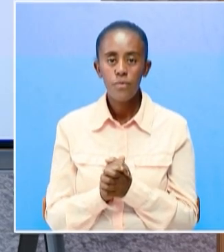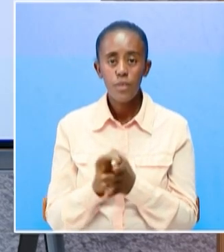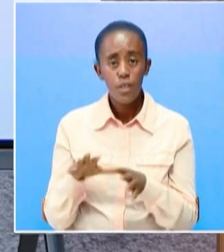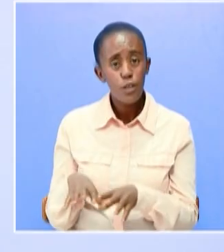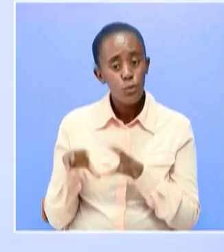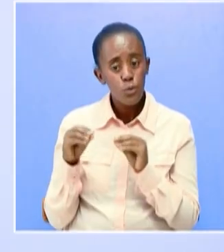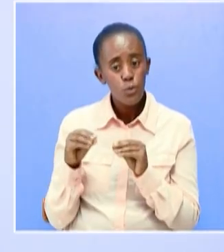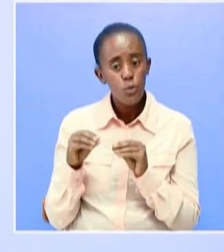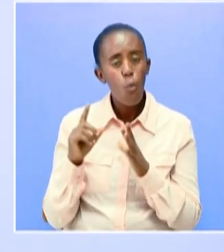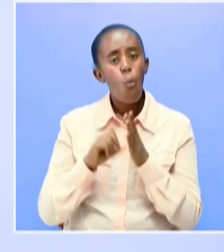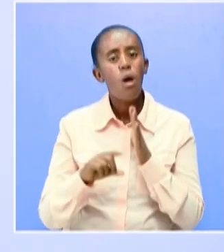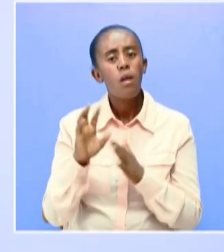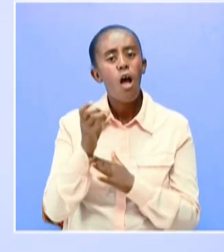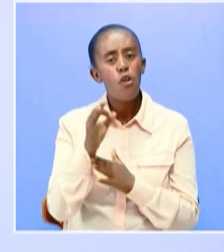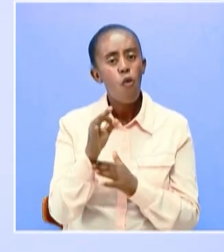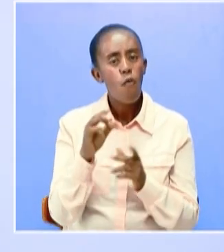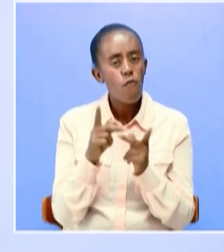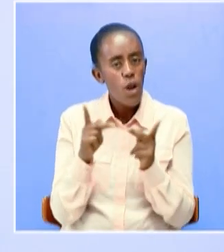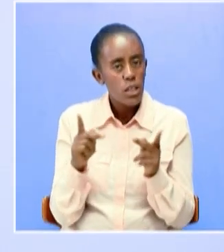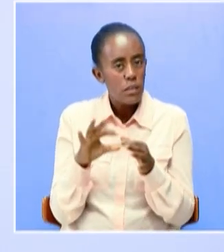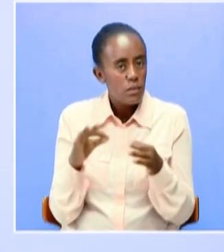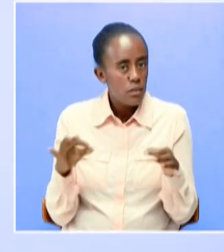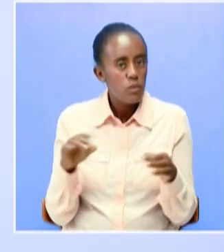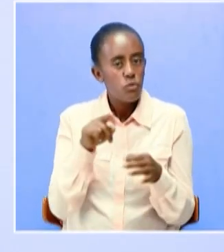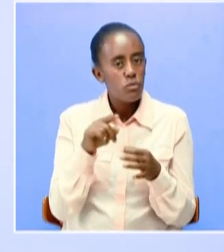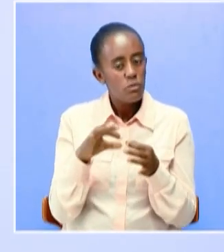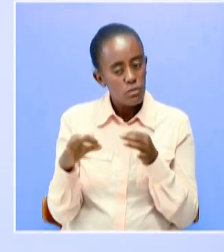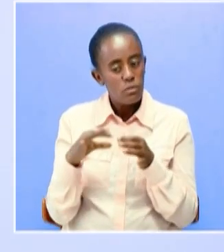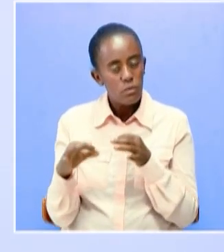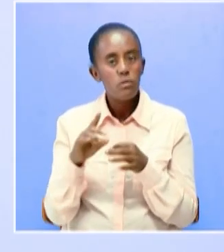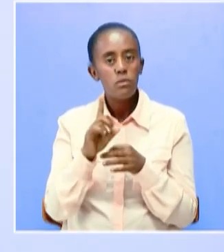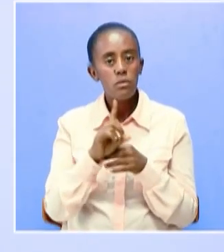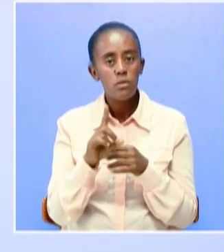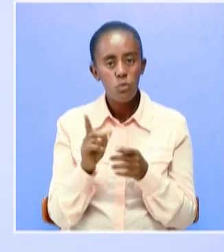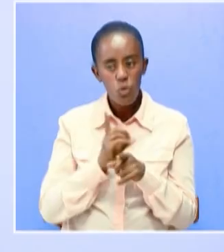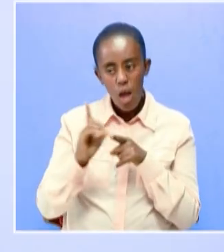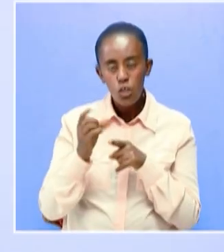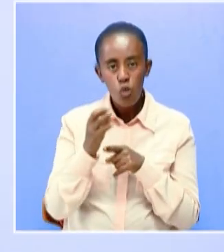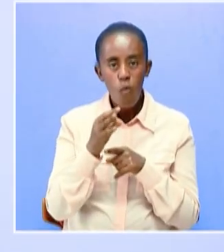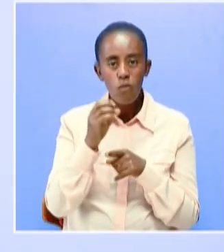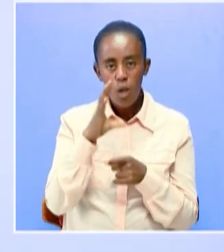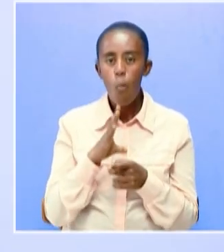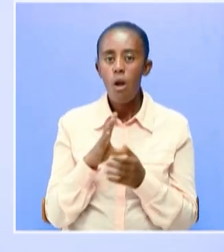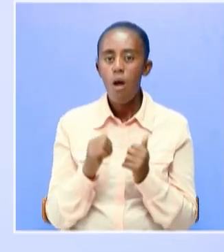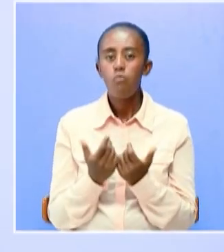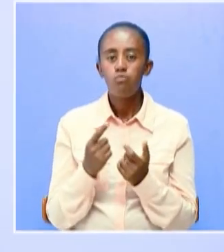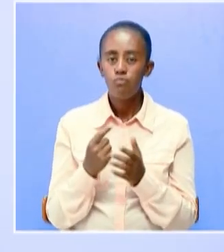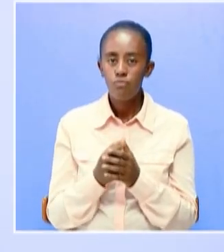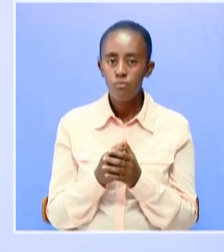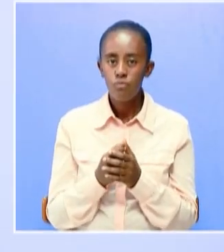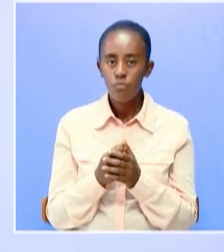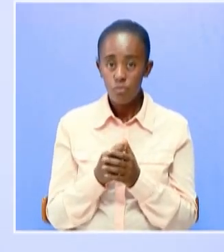Students, what kinds of phrases can be used if you want to ask the direction of something?